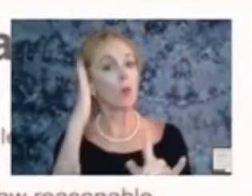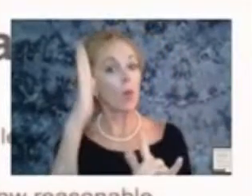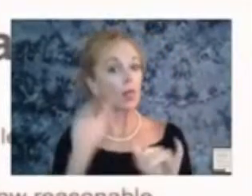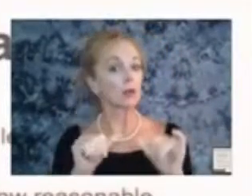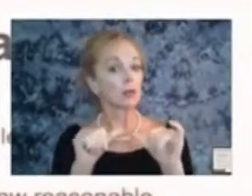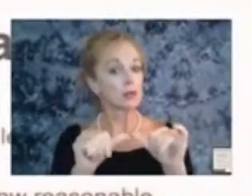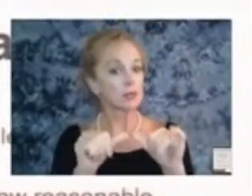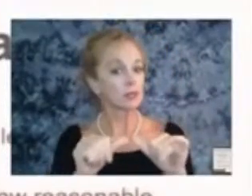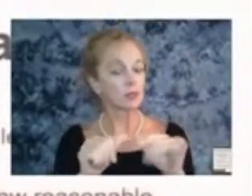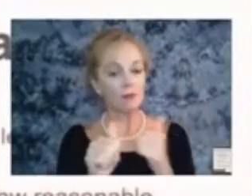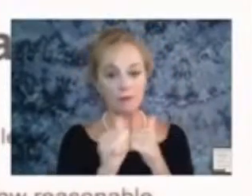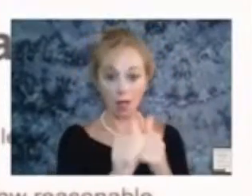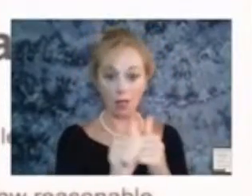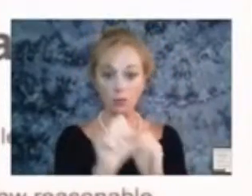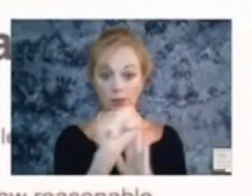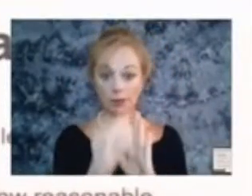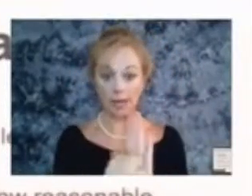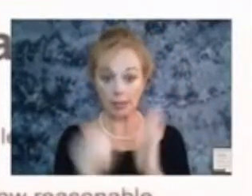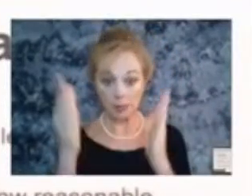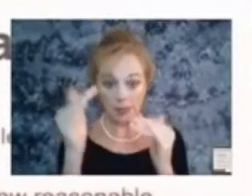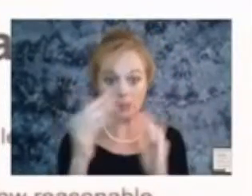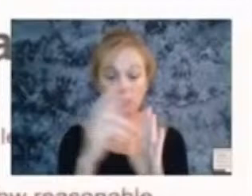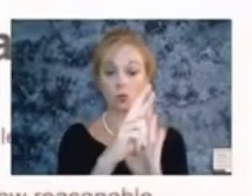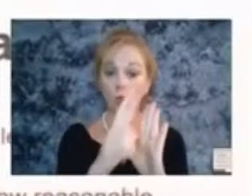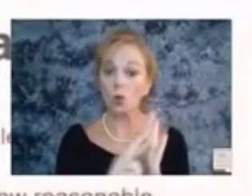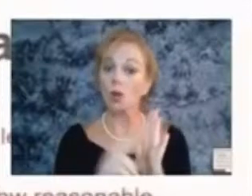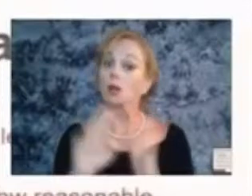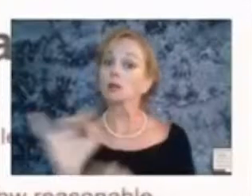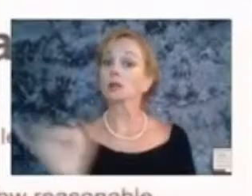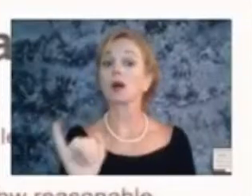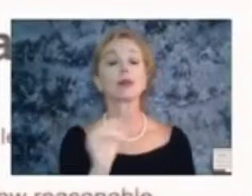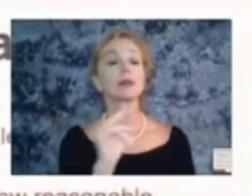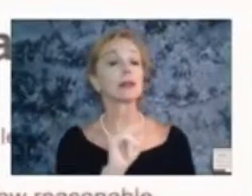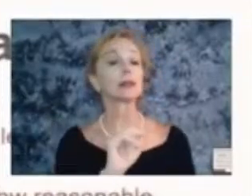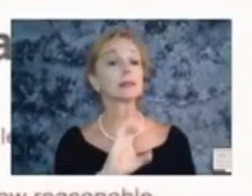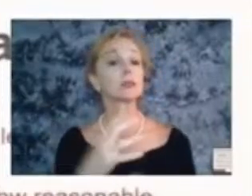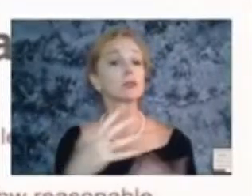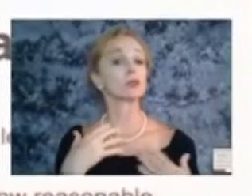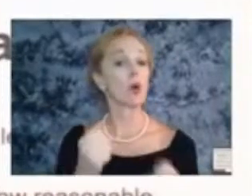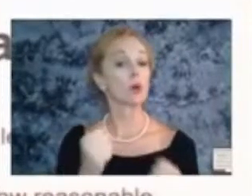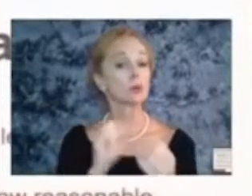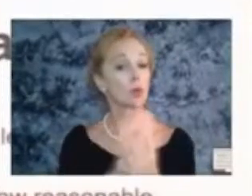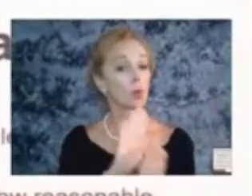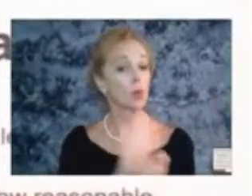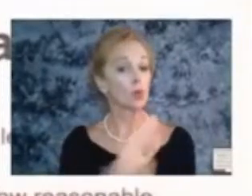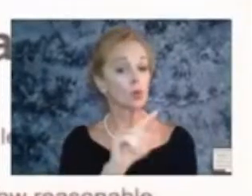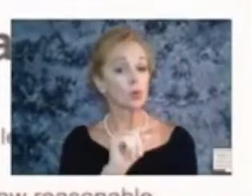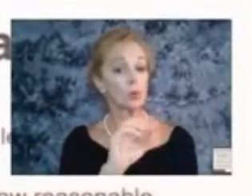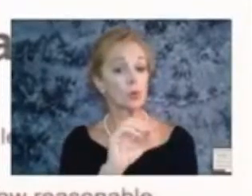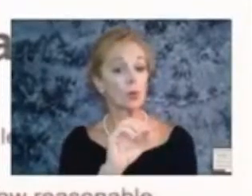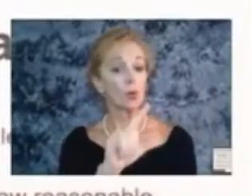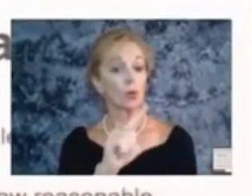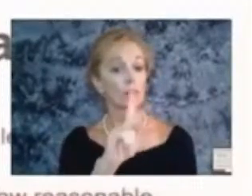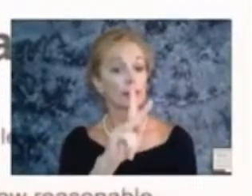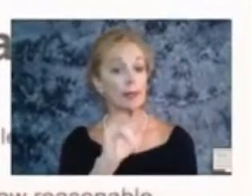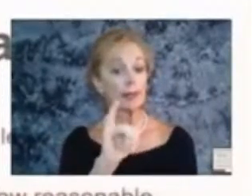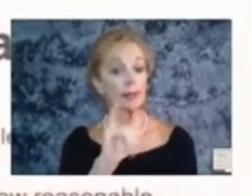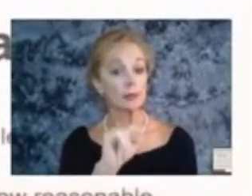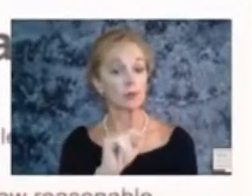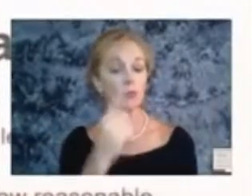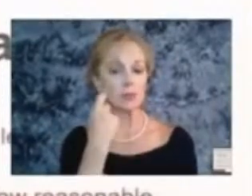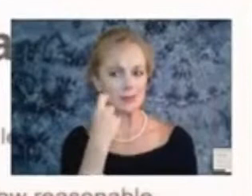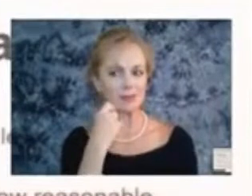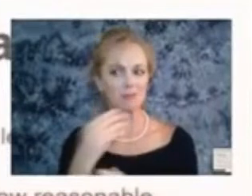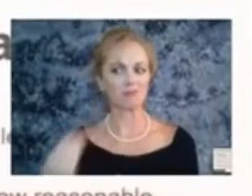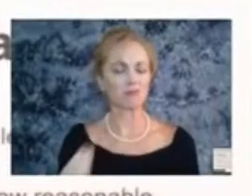state expectations, as well as the revised NC Strong Schools Toolkit that just recently came out early this month that set out